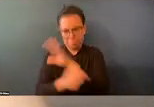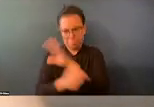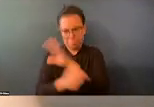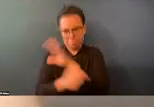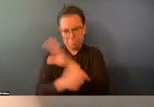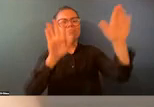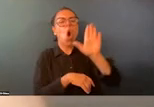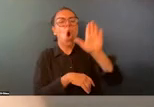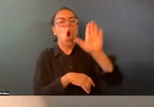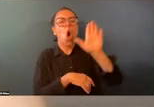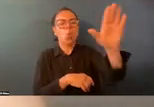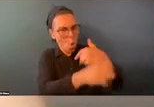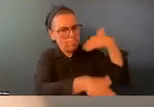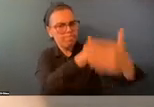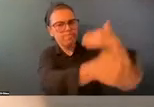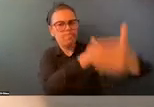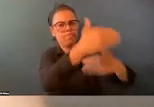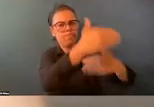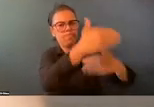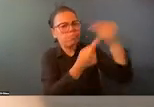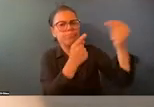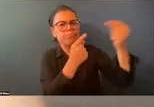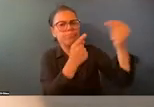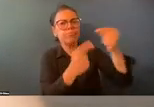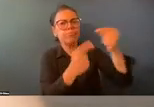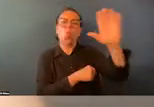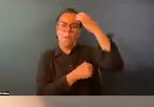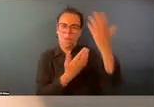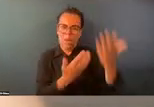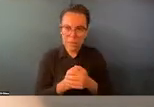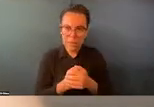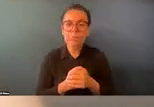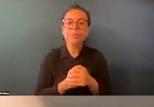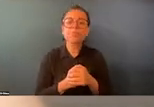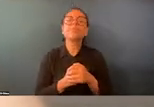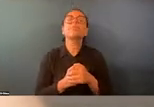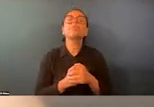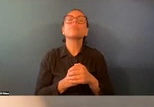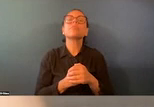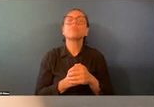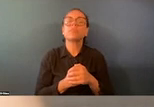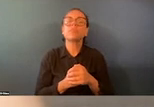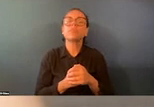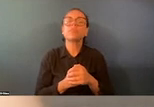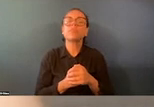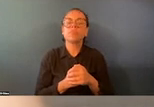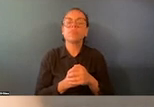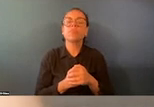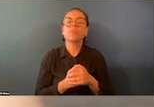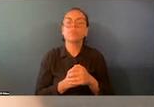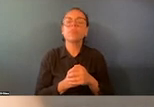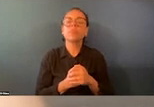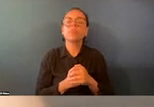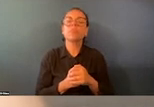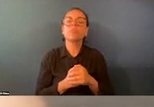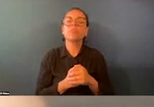action. I will bring you example. The CAREC is mentoring the Women in Water